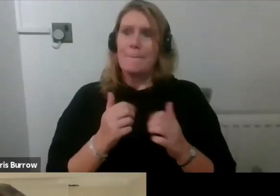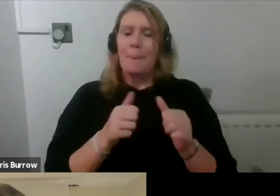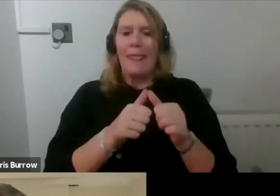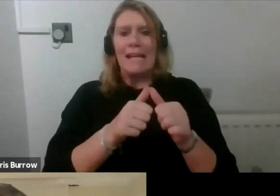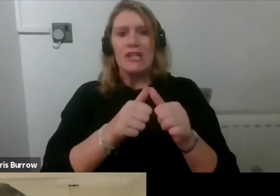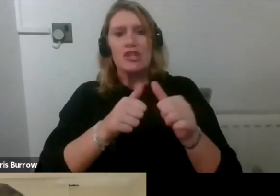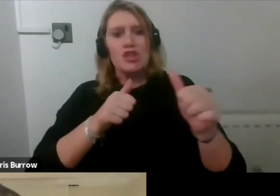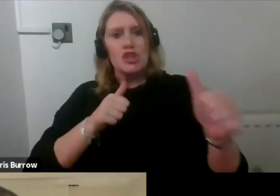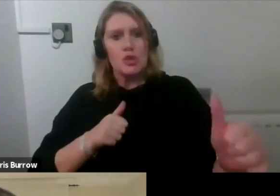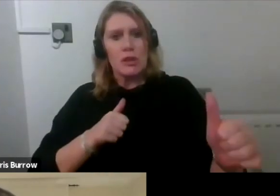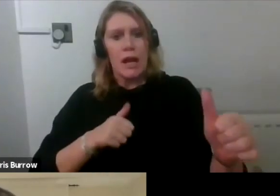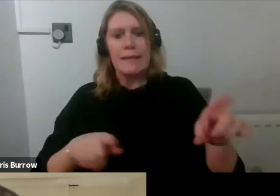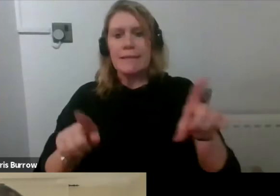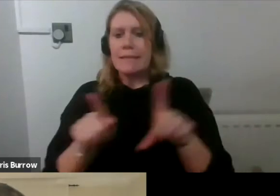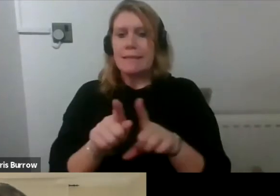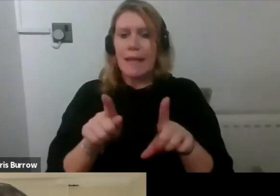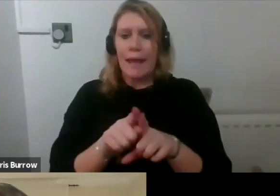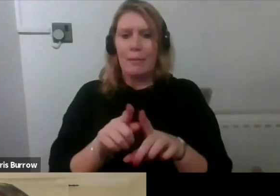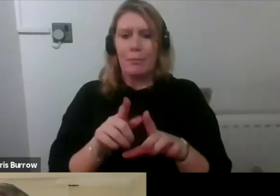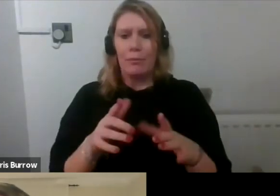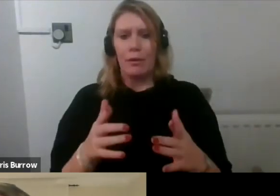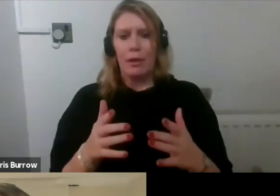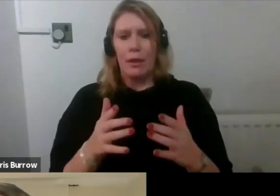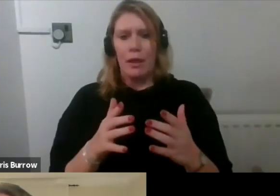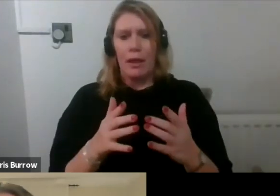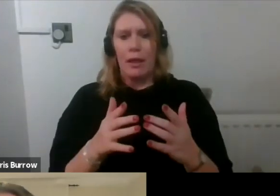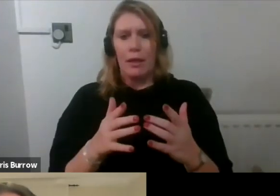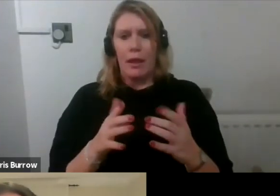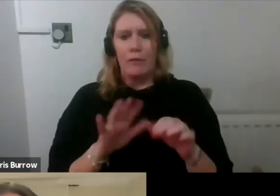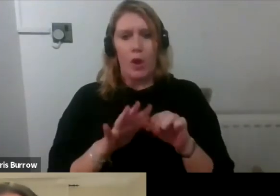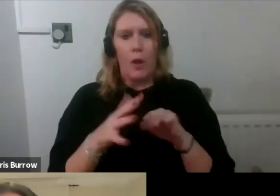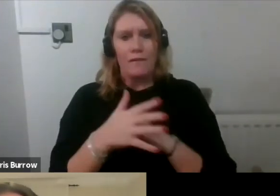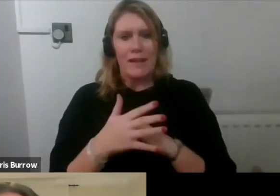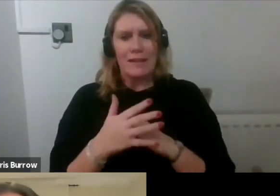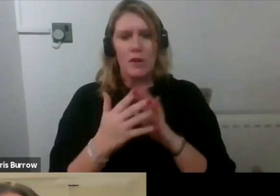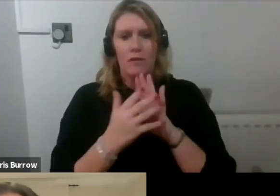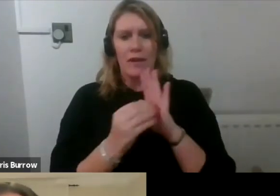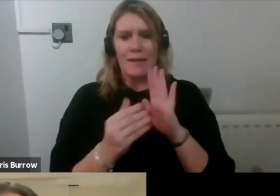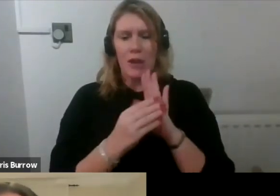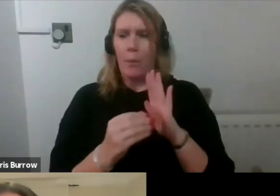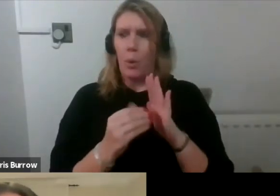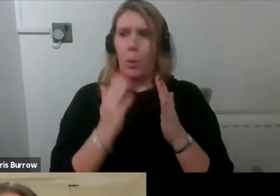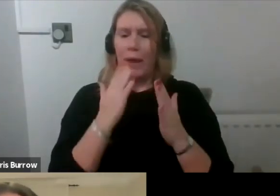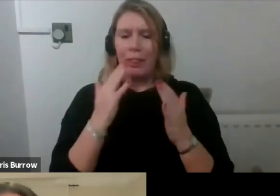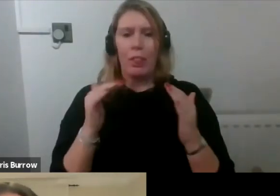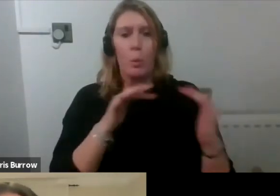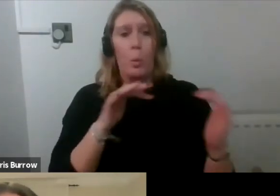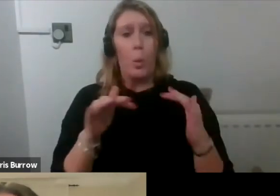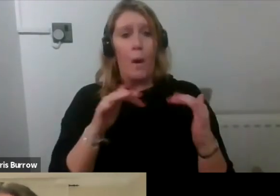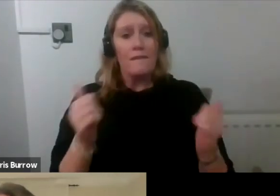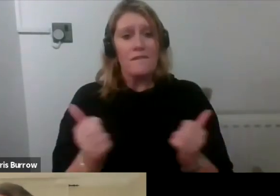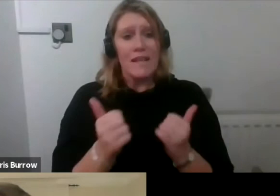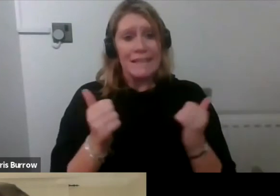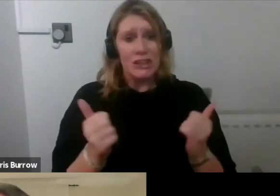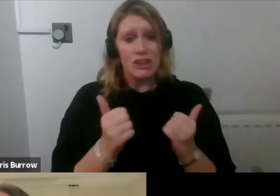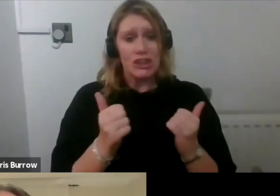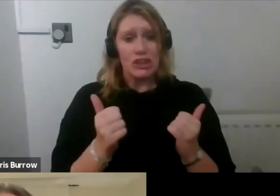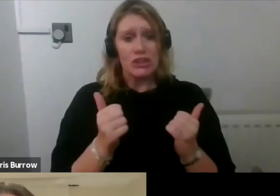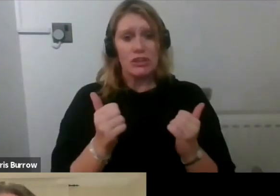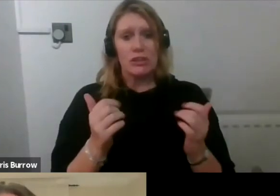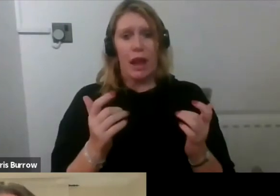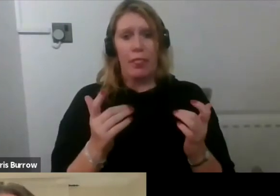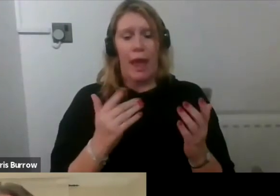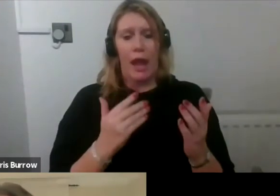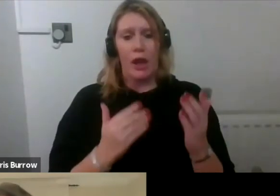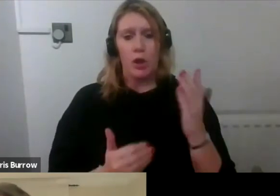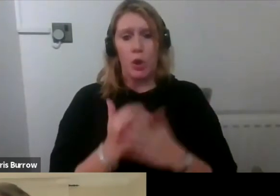had sort of institutionalization of disabled people after the war years, and this kind of new awareness